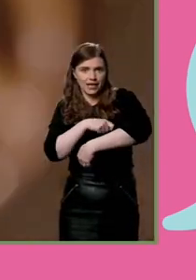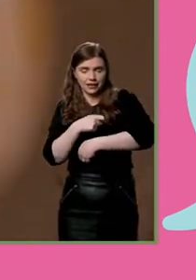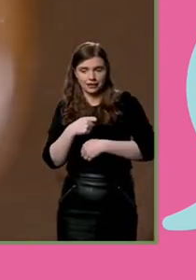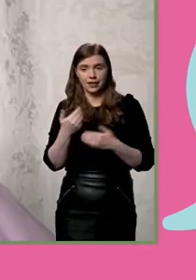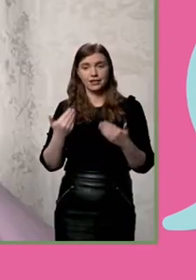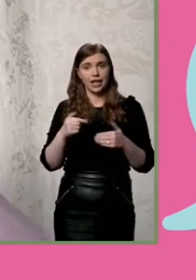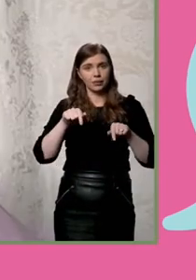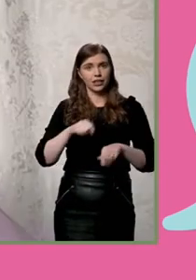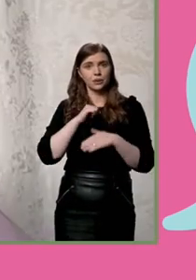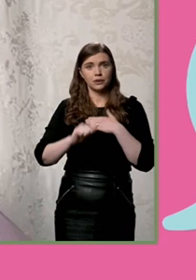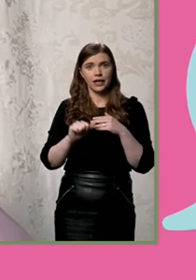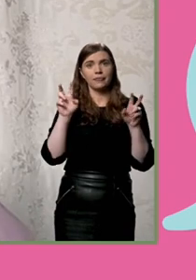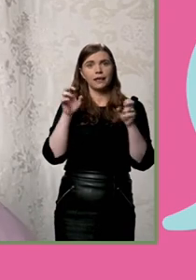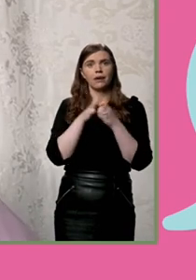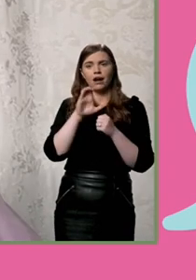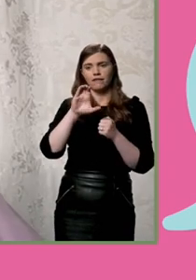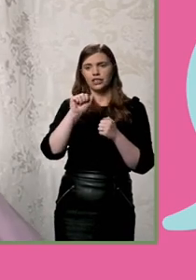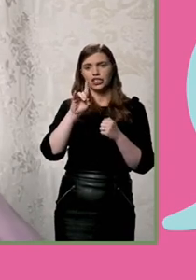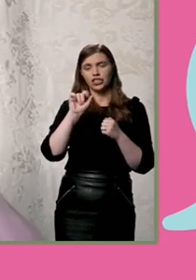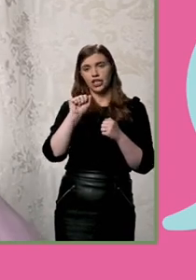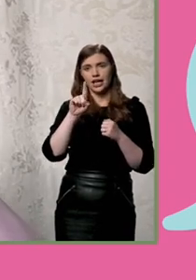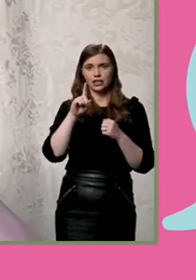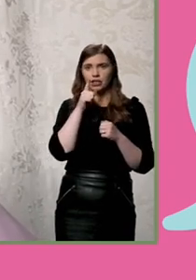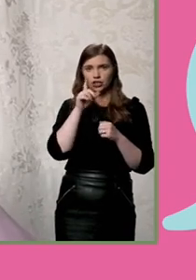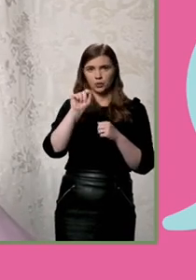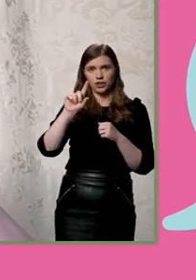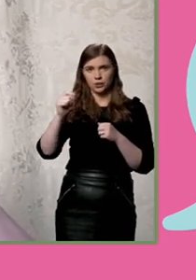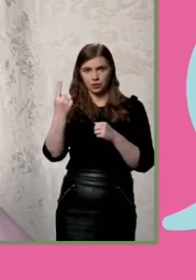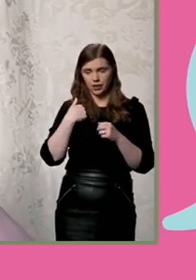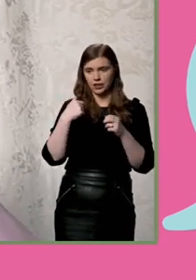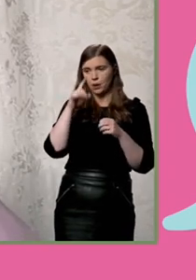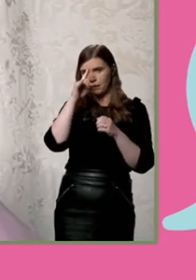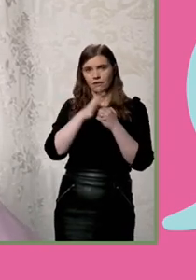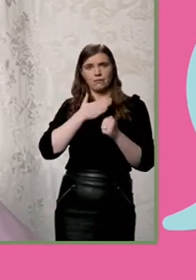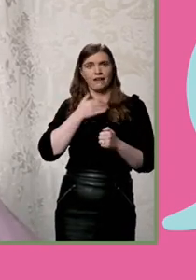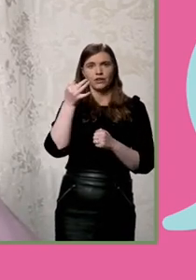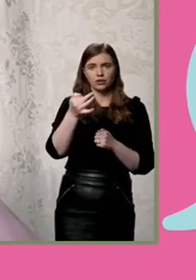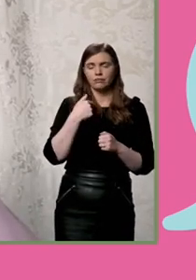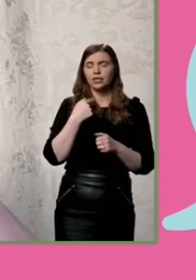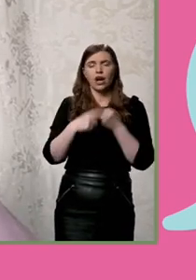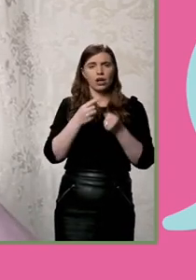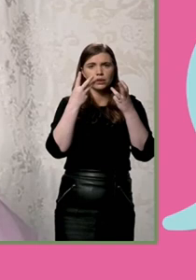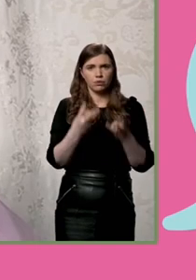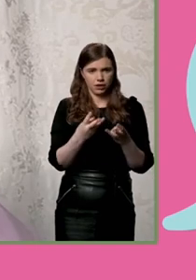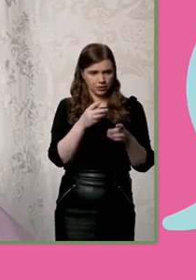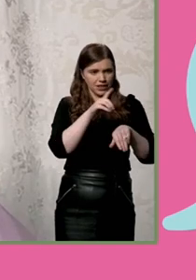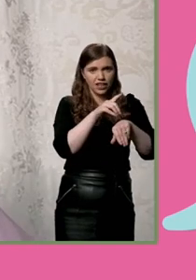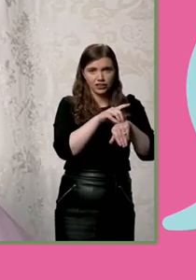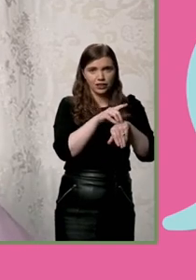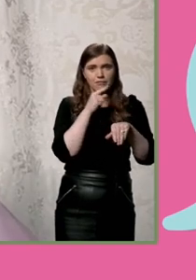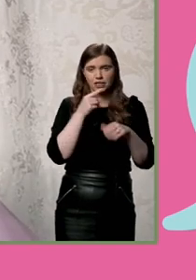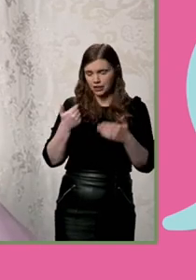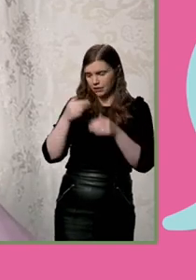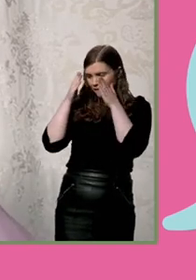today. The theme of Child Talks 2021 is hopes for my future. I've always wanted to be a doctor, but now